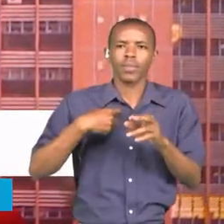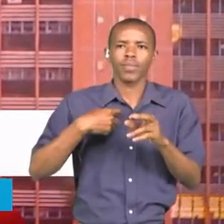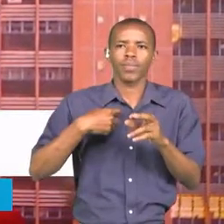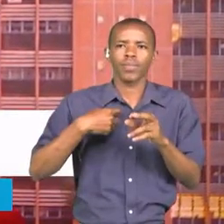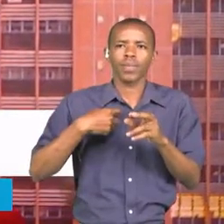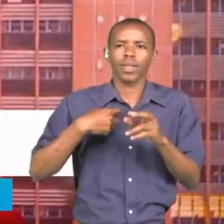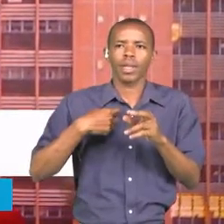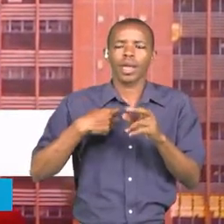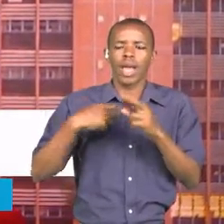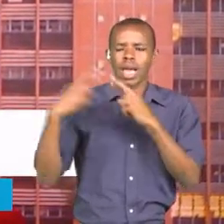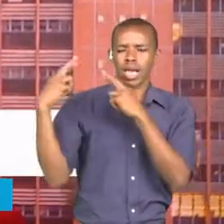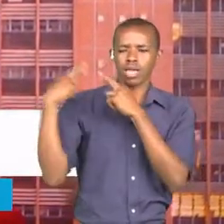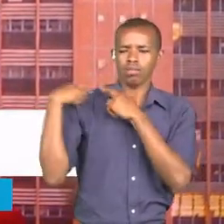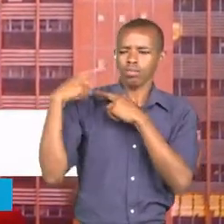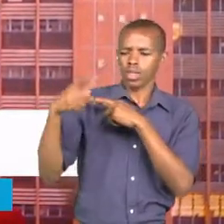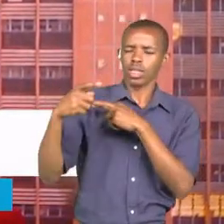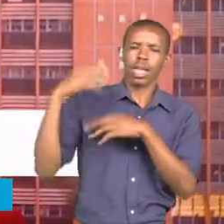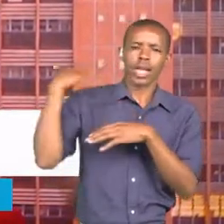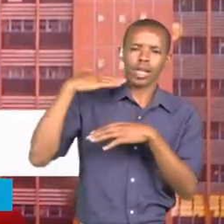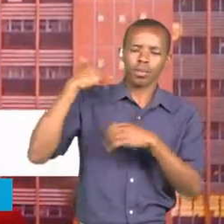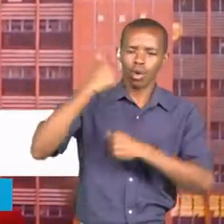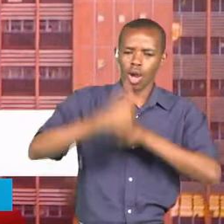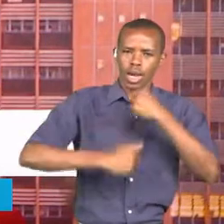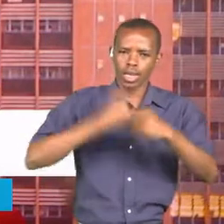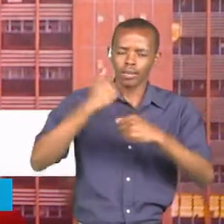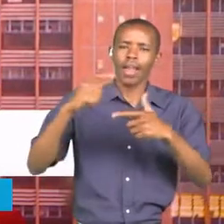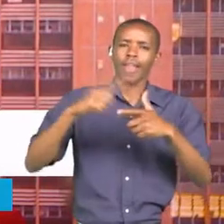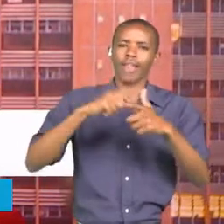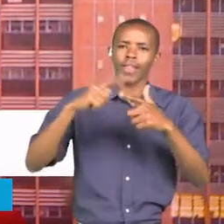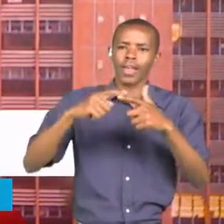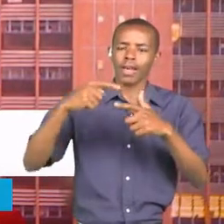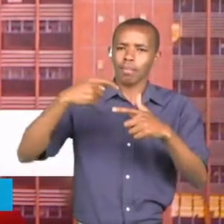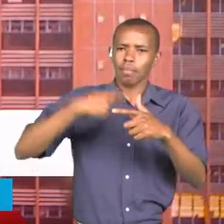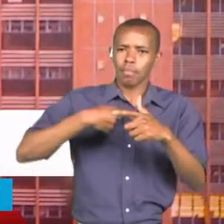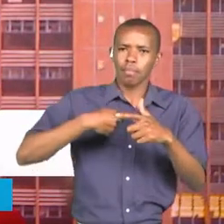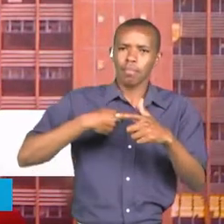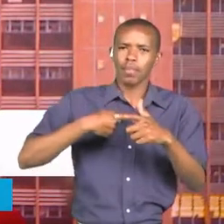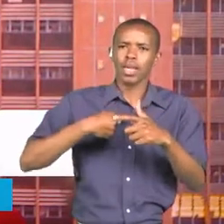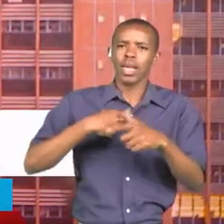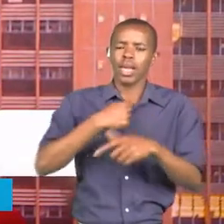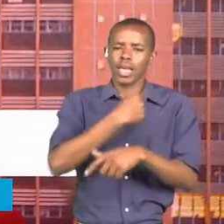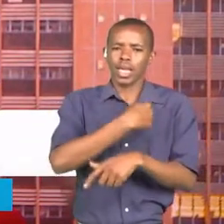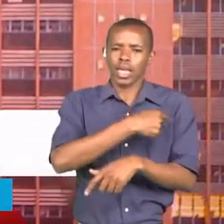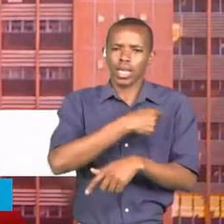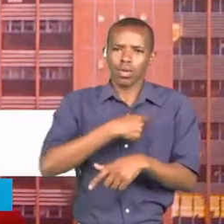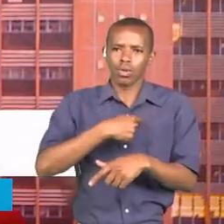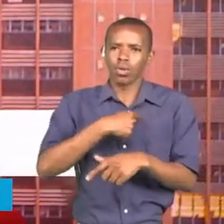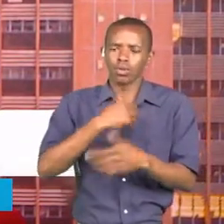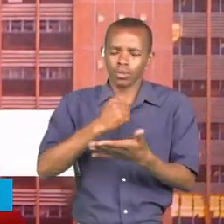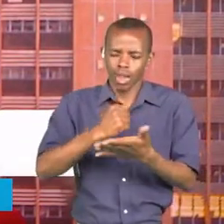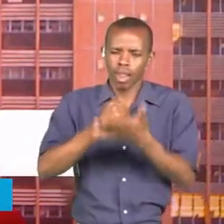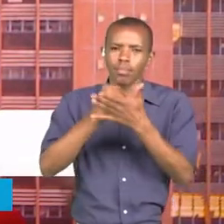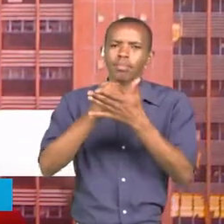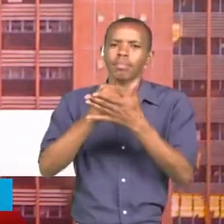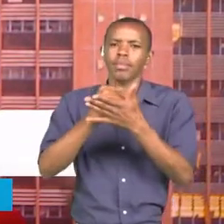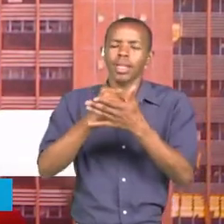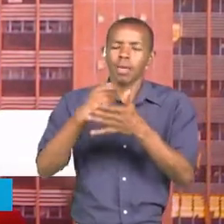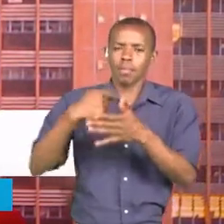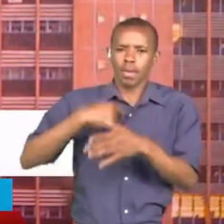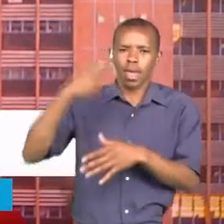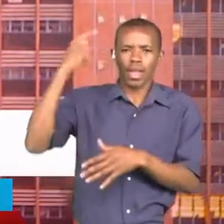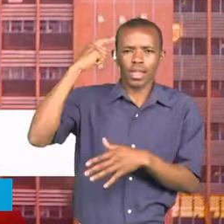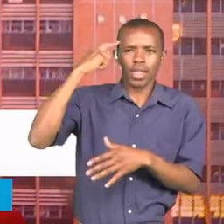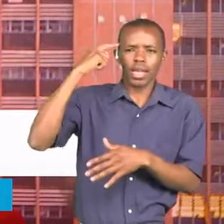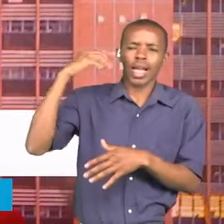part and parcel of that criminal activity, then I am definitely guilty of aiding and abetting. So I do not think we